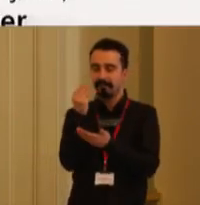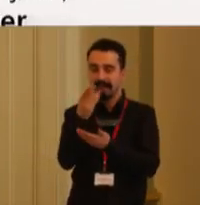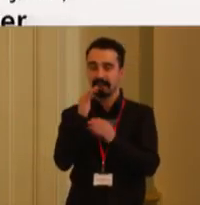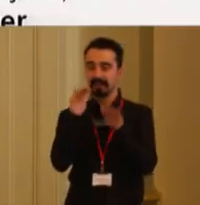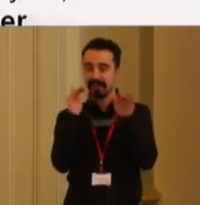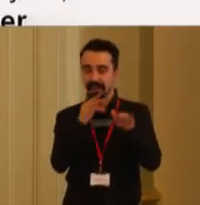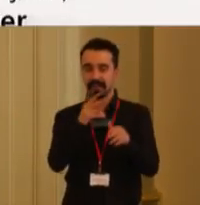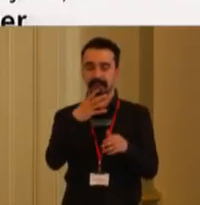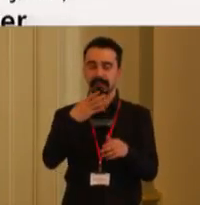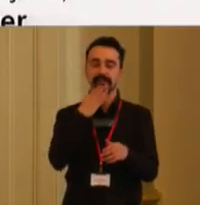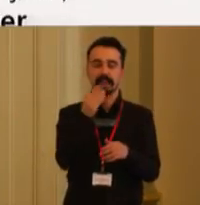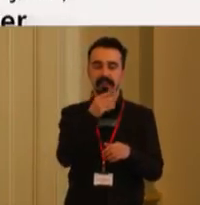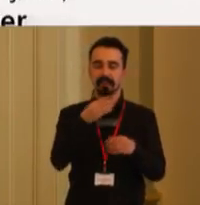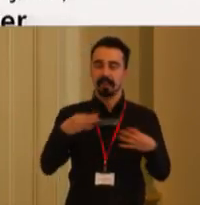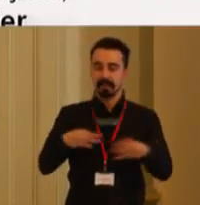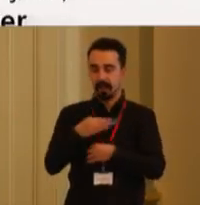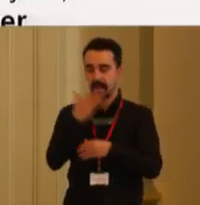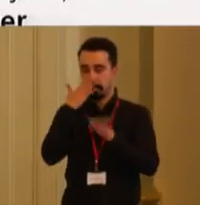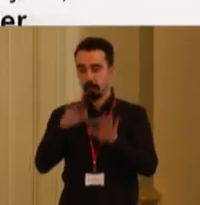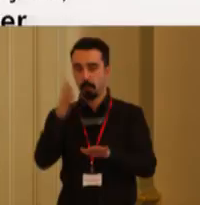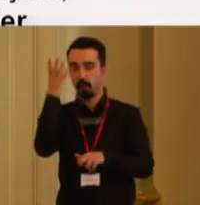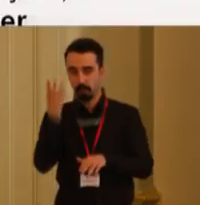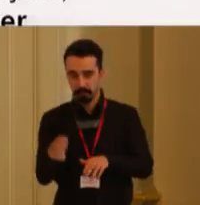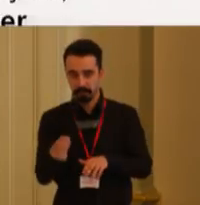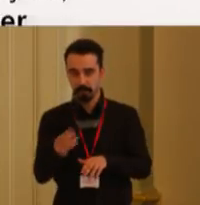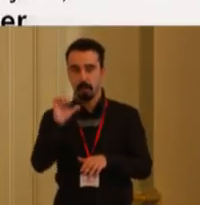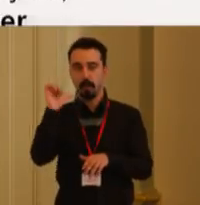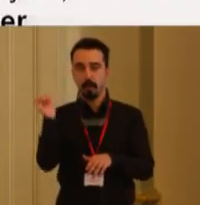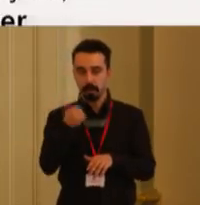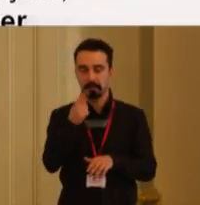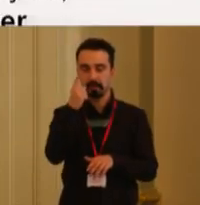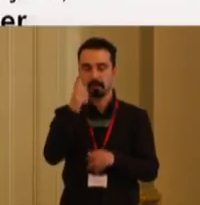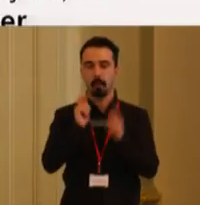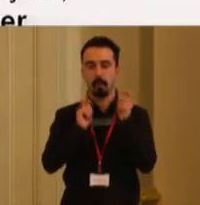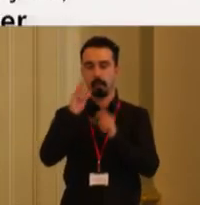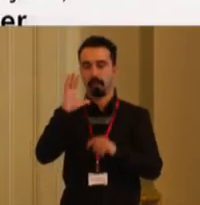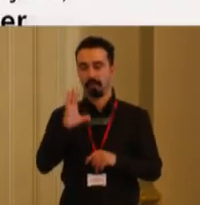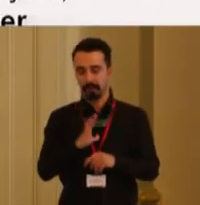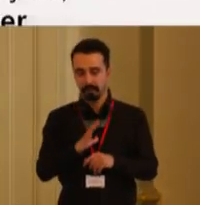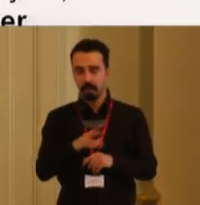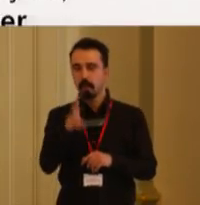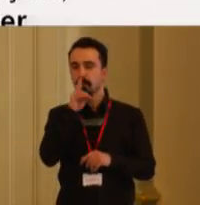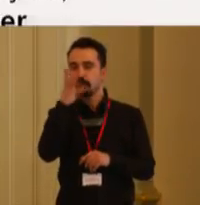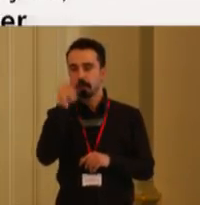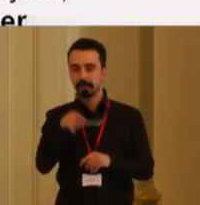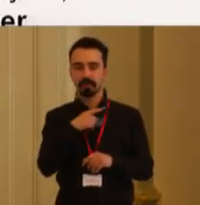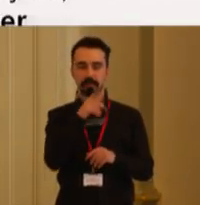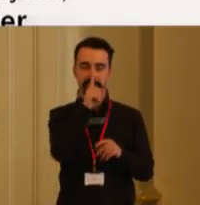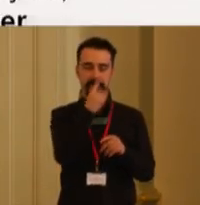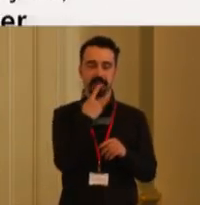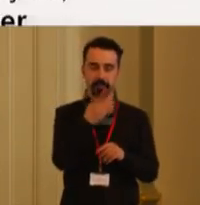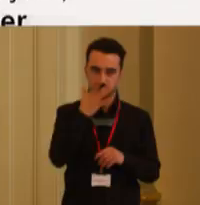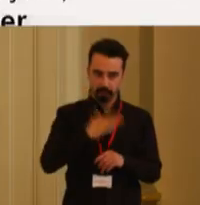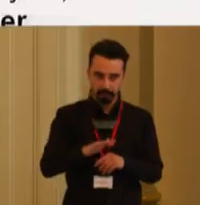politics, and the business world expect strict loyalty from young people, because these values